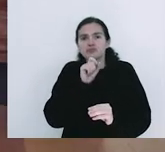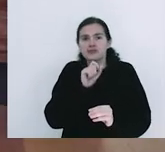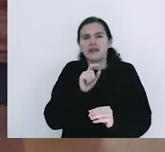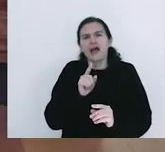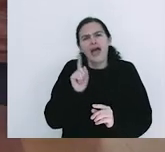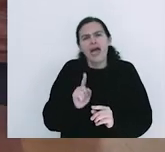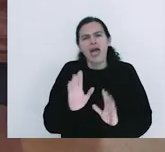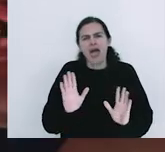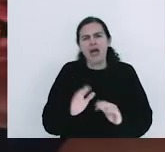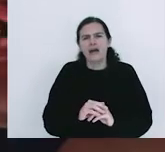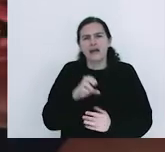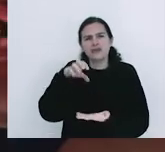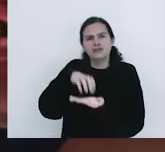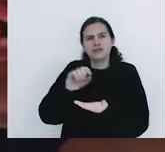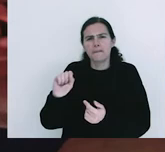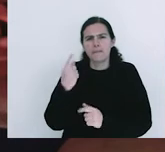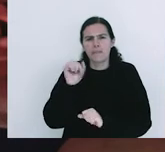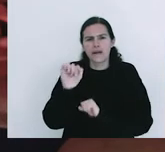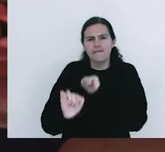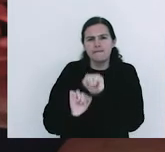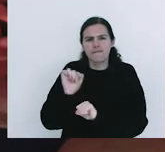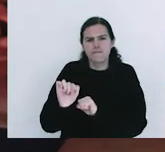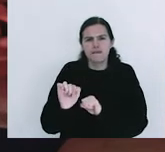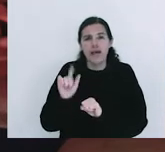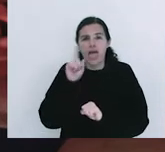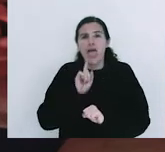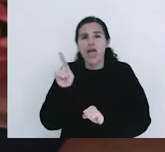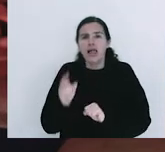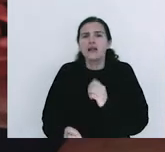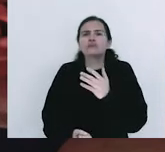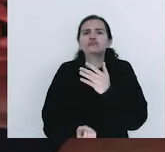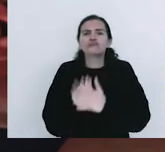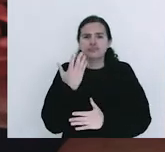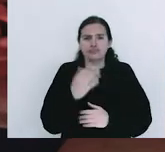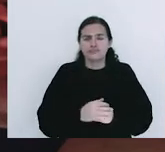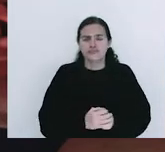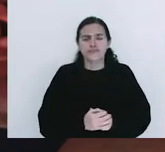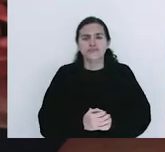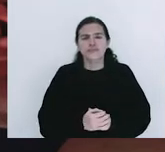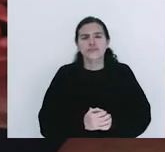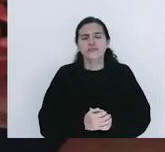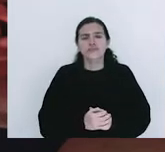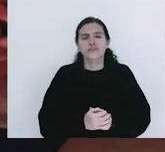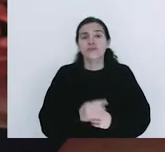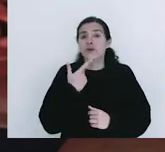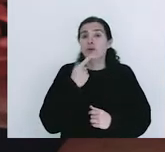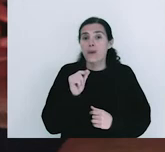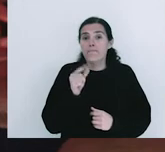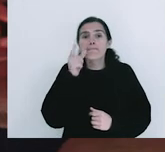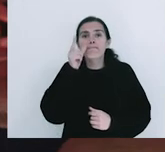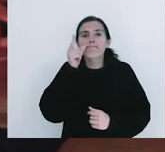or is the first installation that Louise Bourgeois produced. It's called